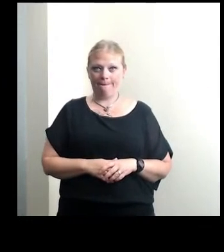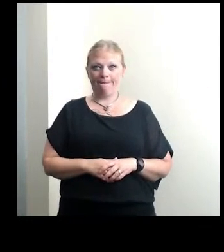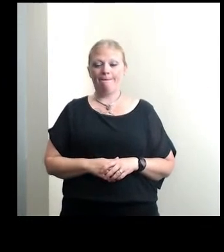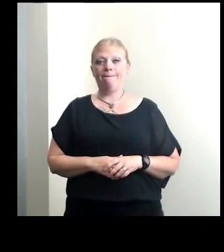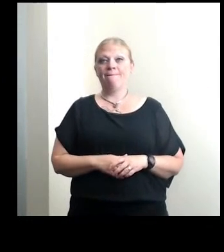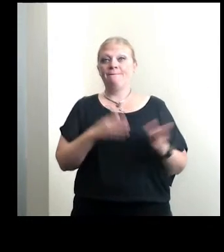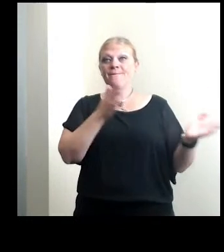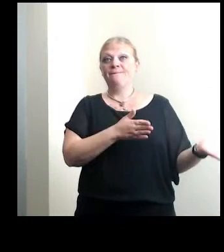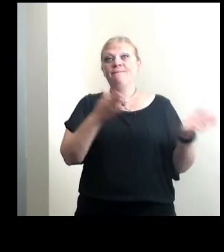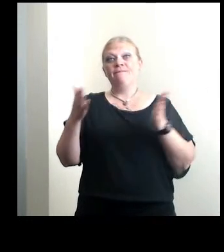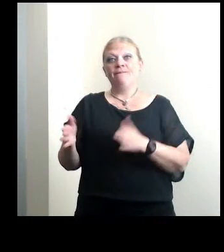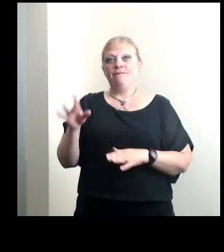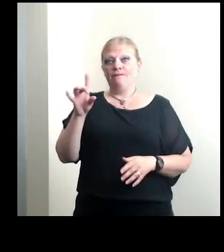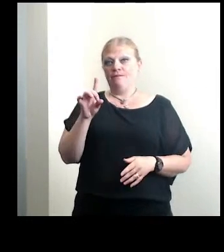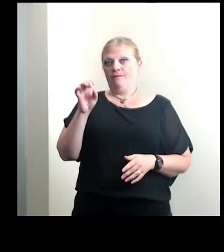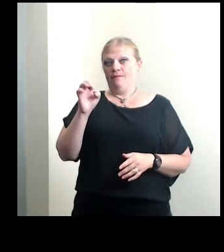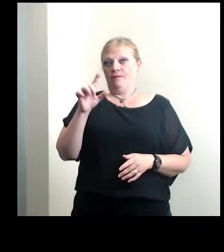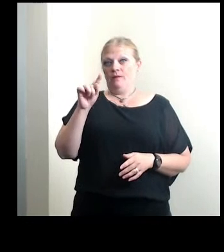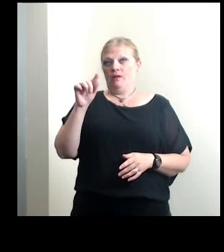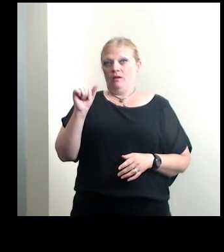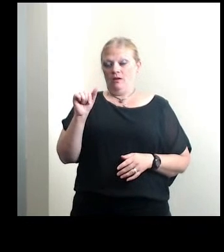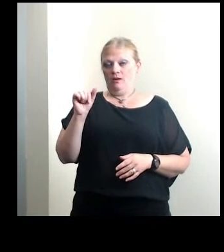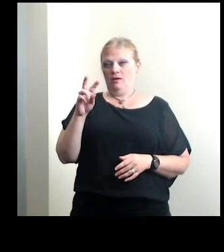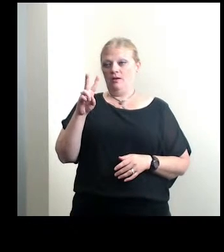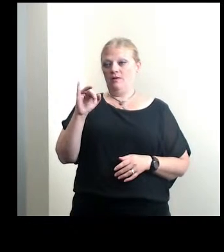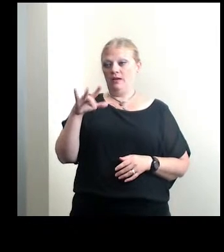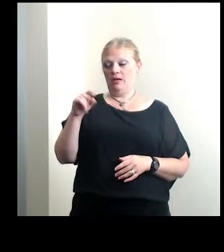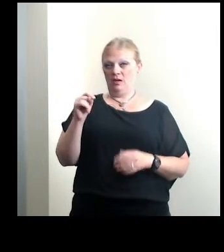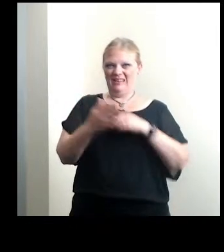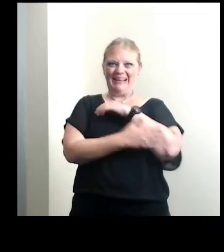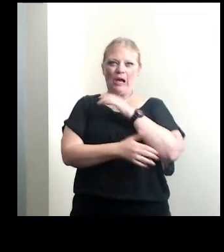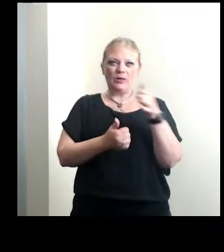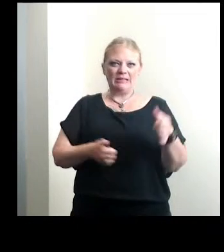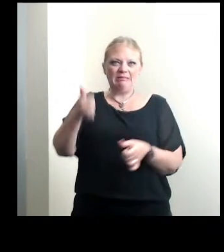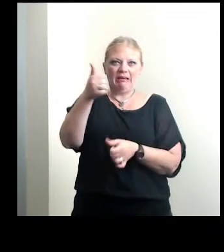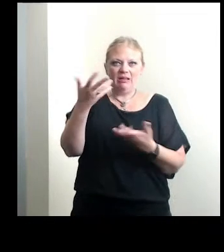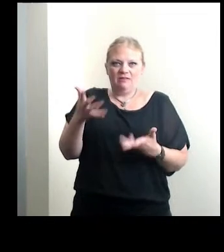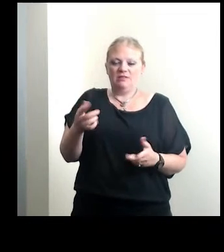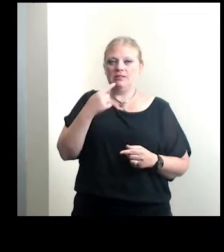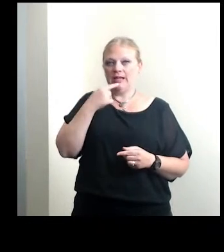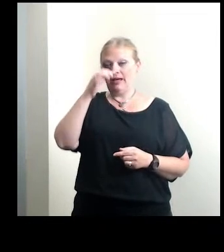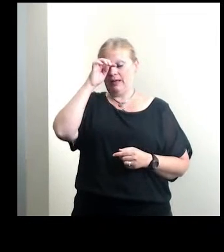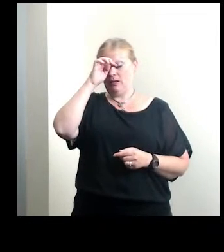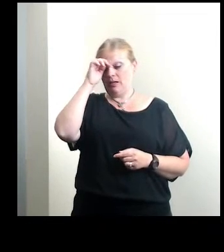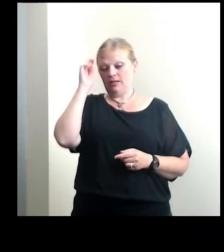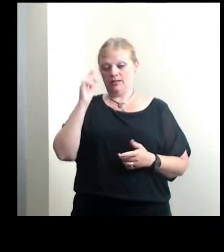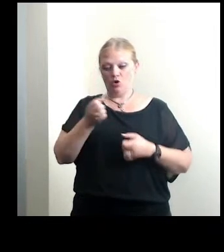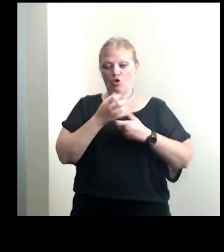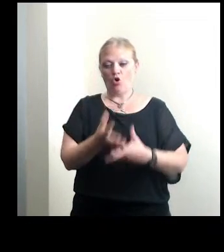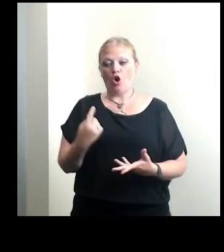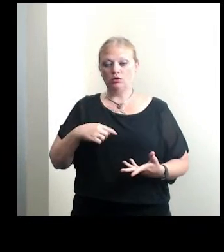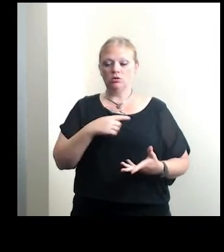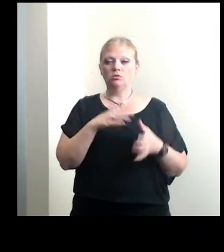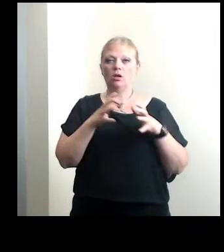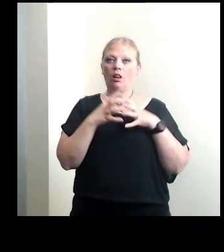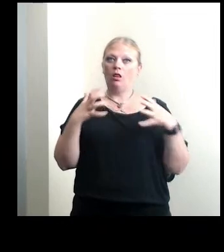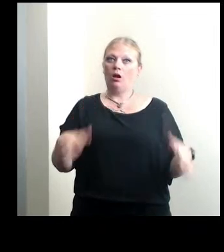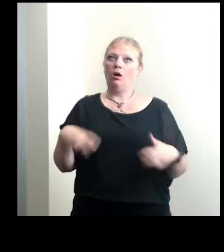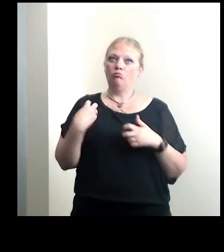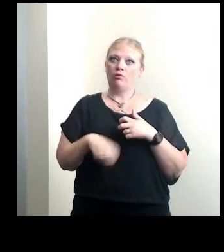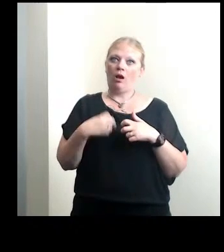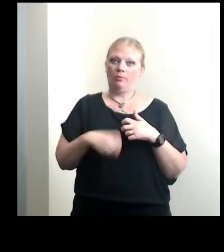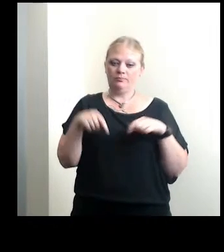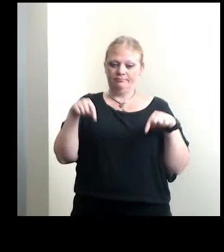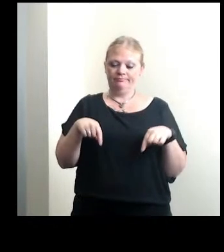I want to move over to the Delta variant, which is, the county executive said, is something that is causing us a lot of problems in